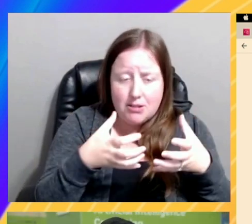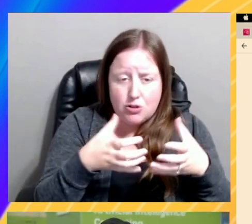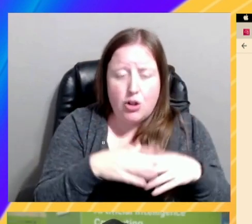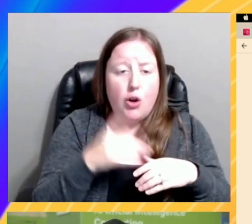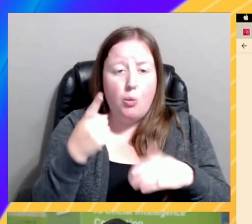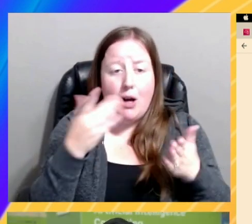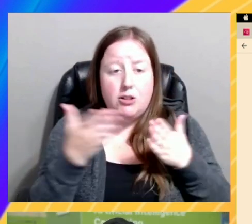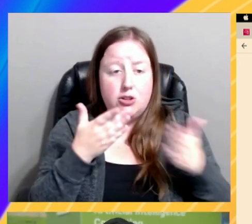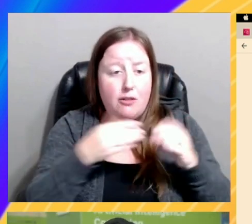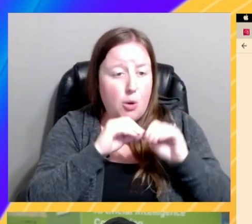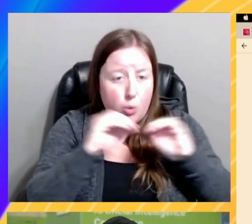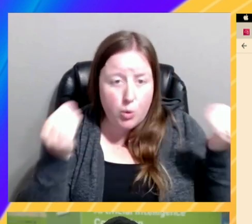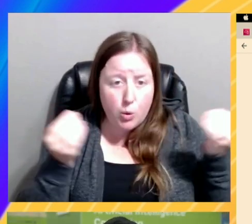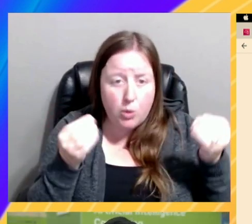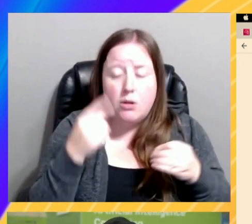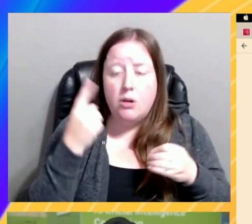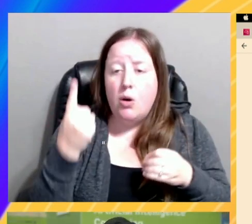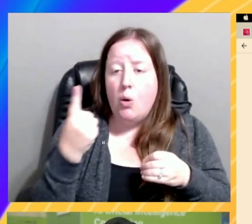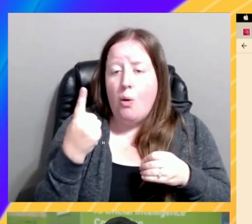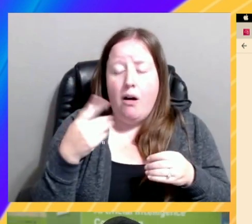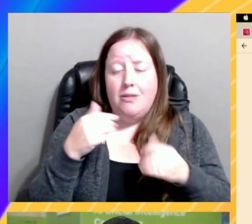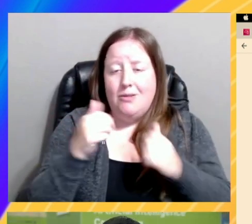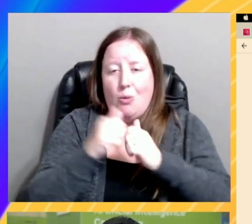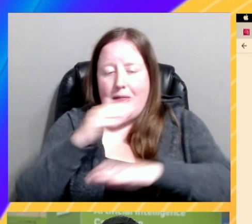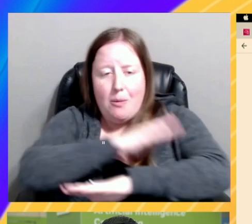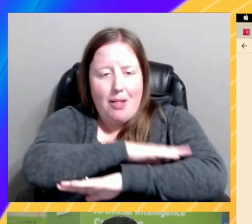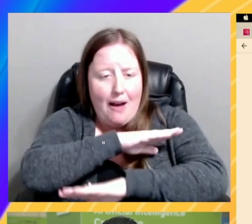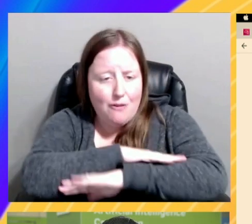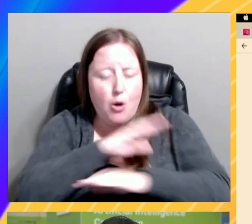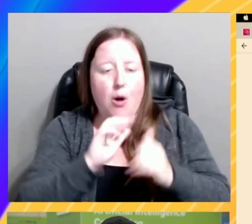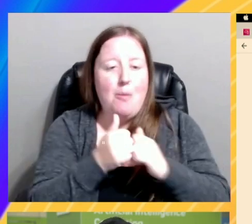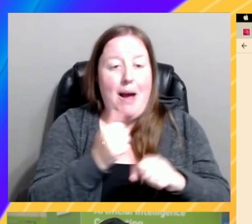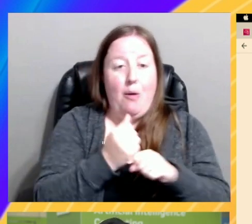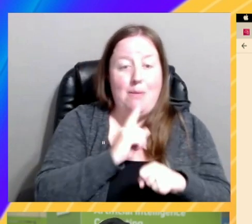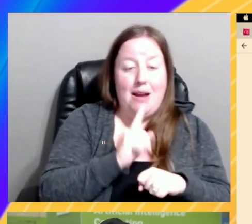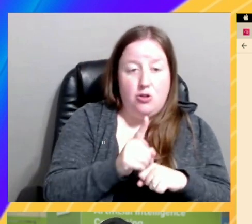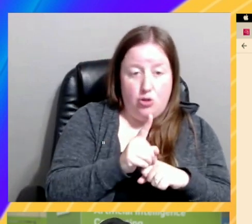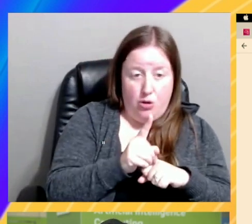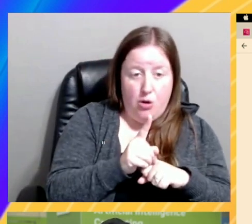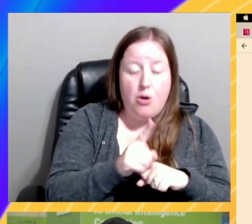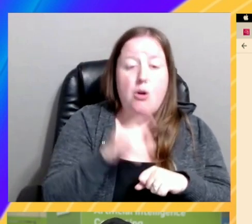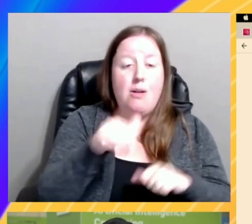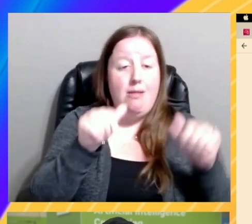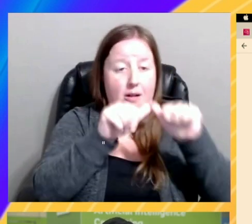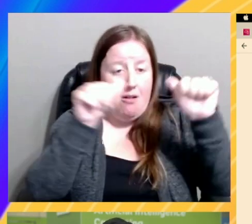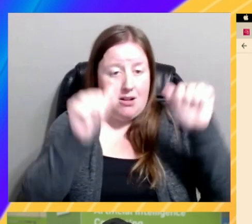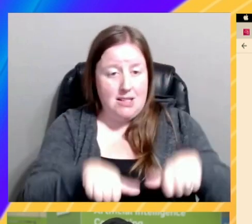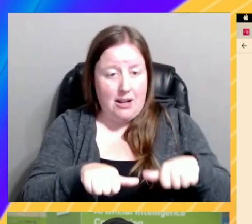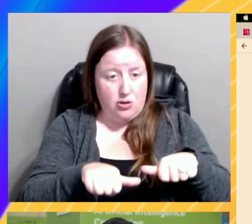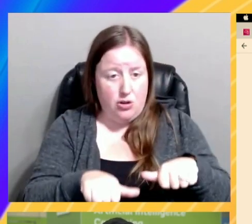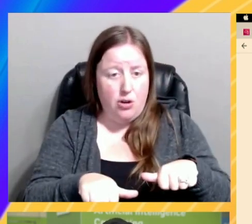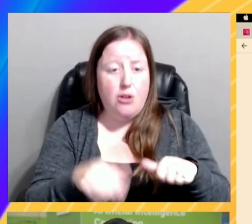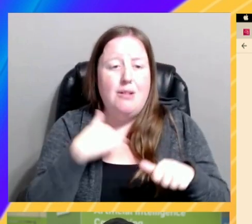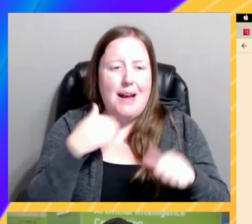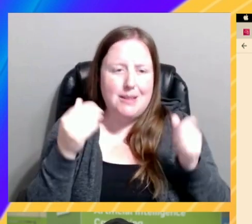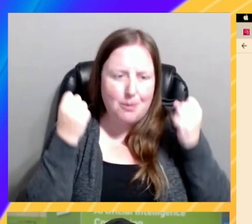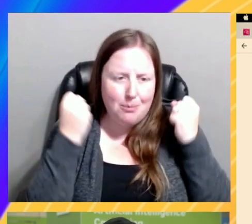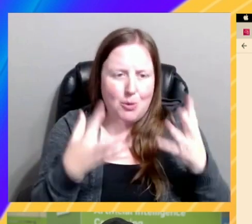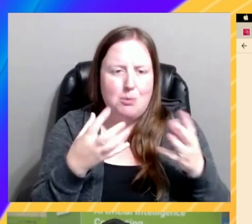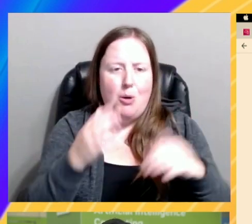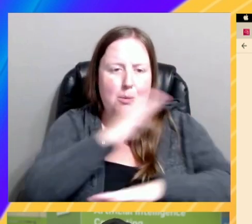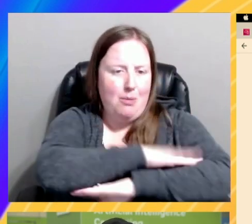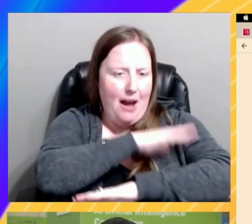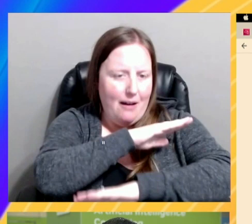console, ECS platform. That's how we made sure that the architecture covers multiple platforms, so that we can show you